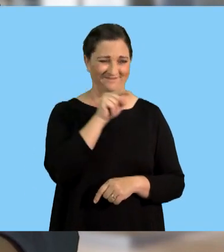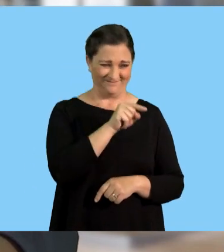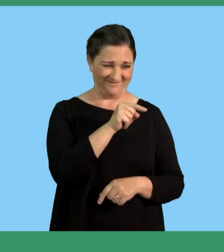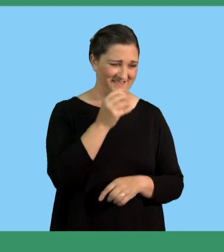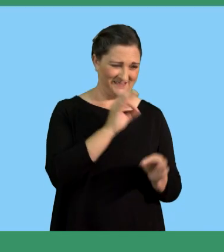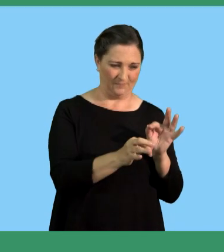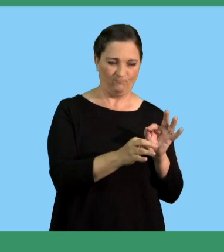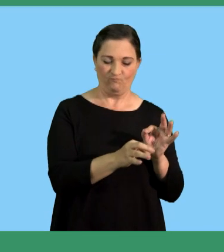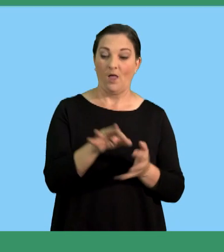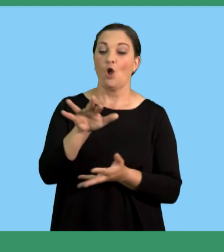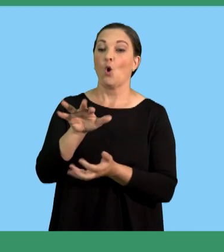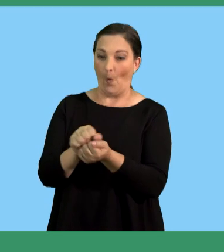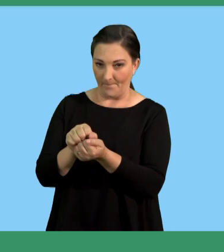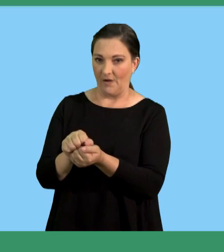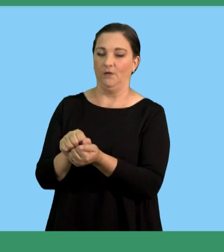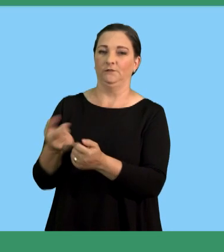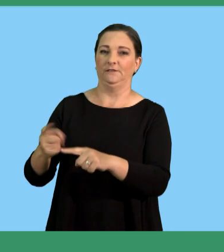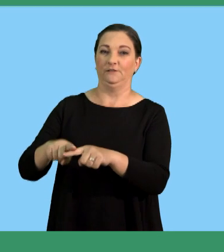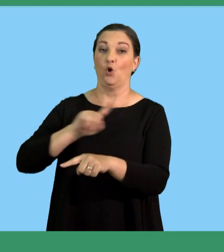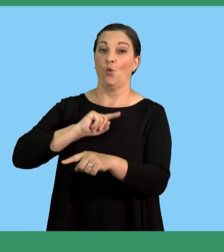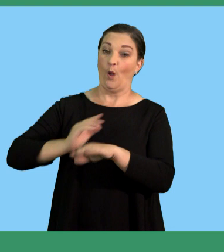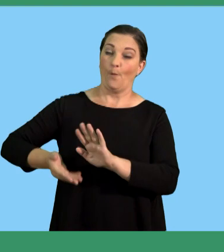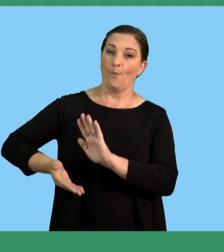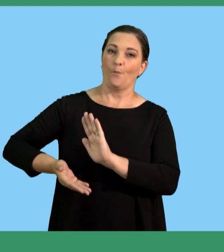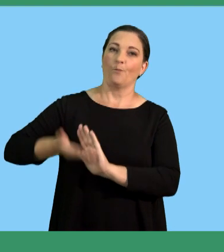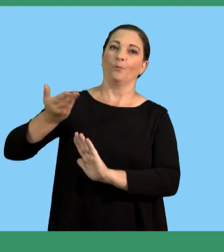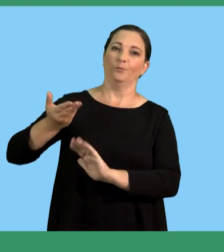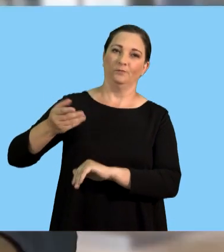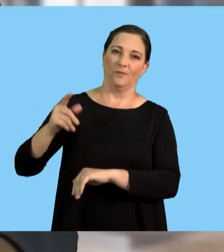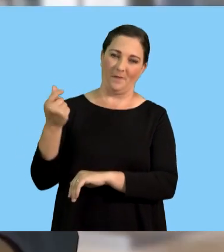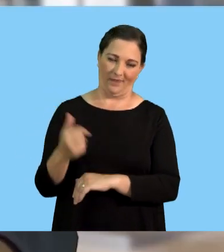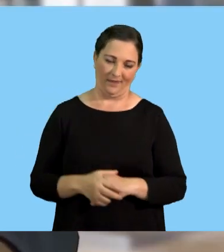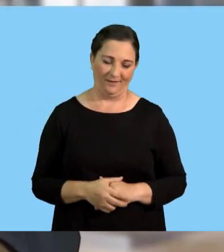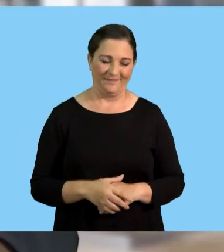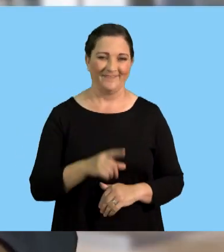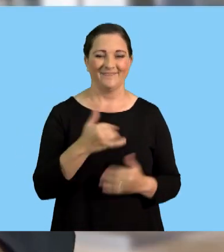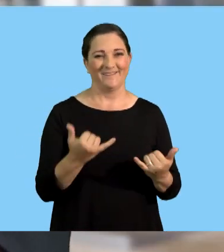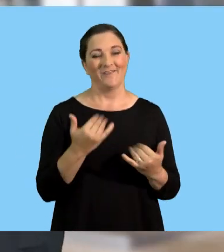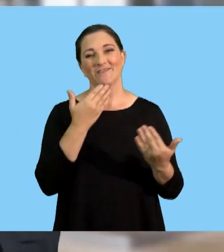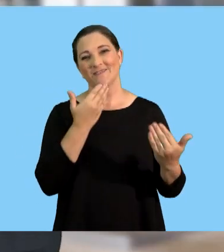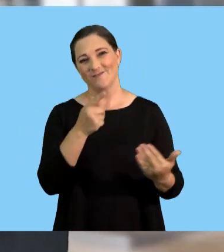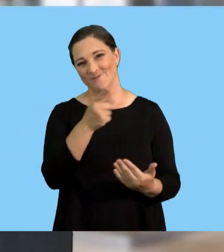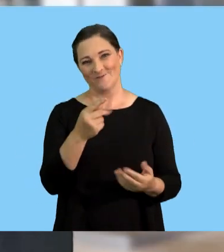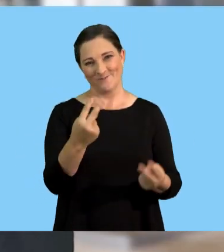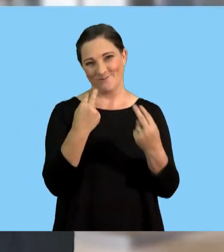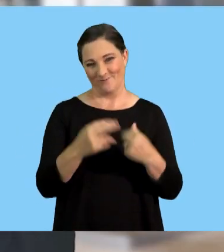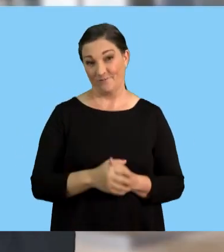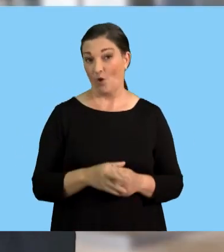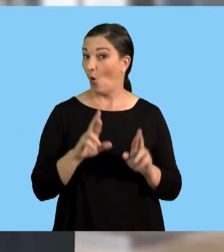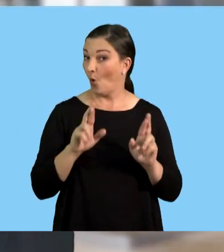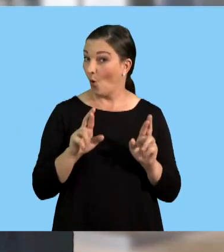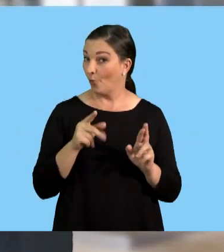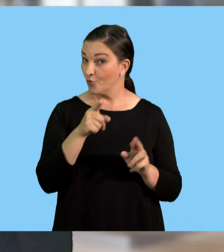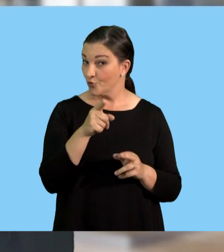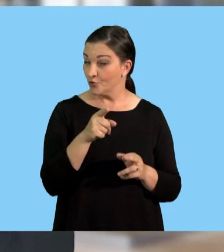choose compound interest because it yields a higher return. So with that being said, I would love to say thank you for